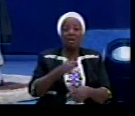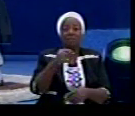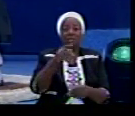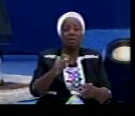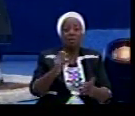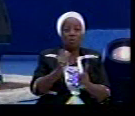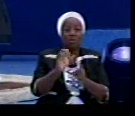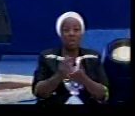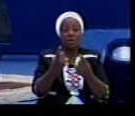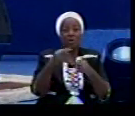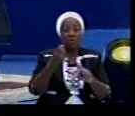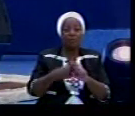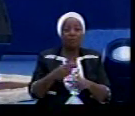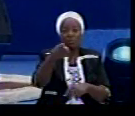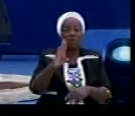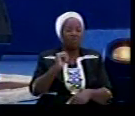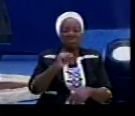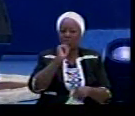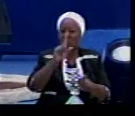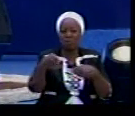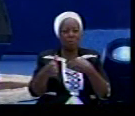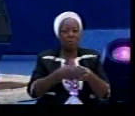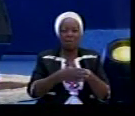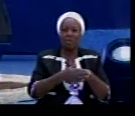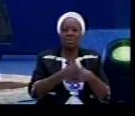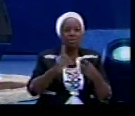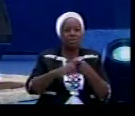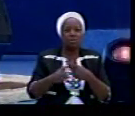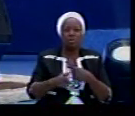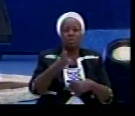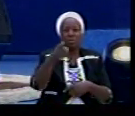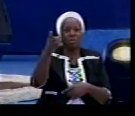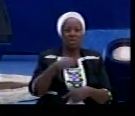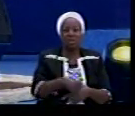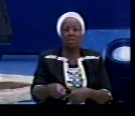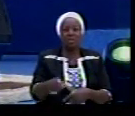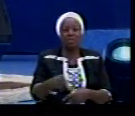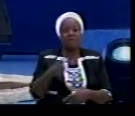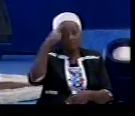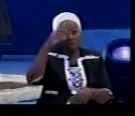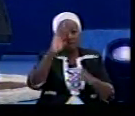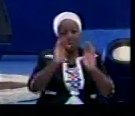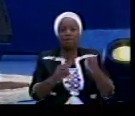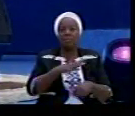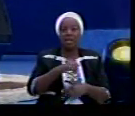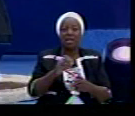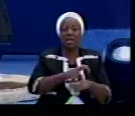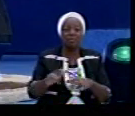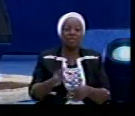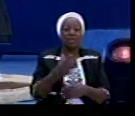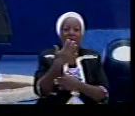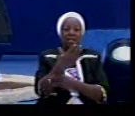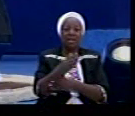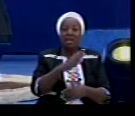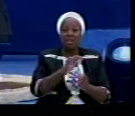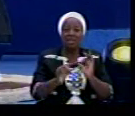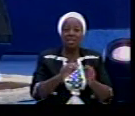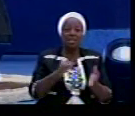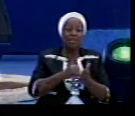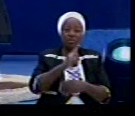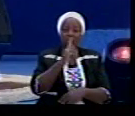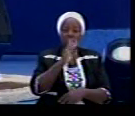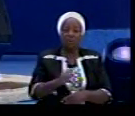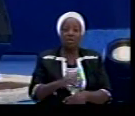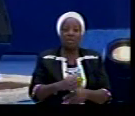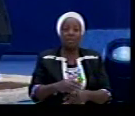from God will not go back to Him empty-handed. It will definitely accomplish